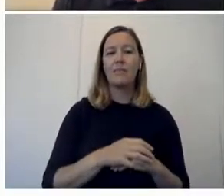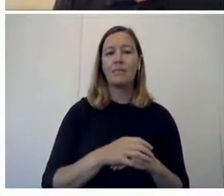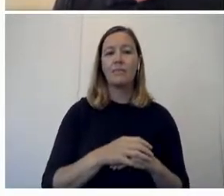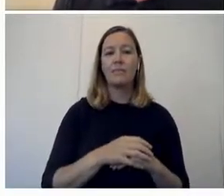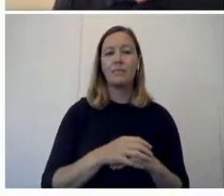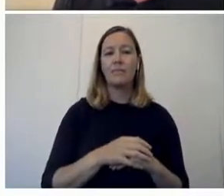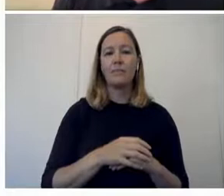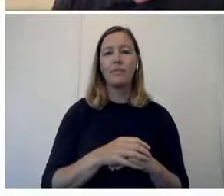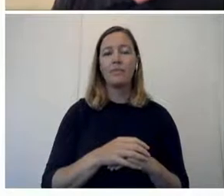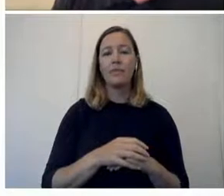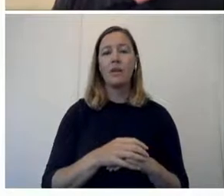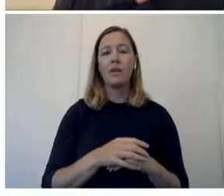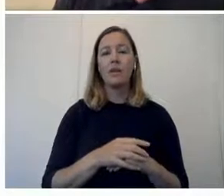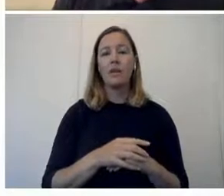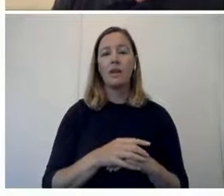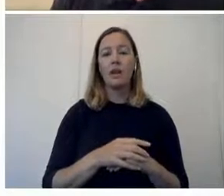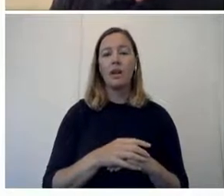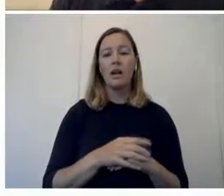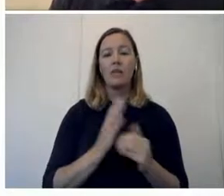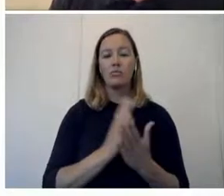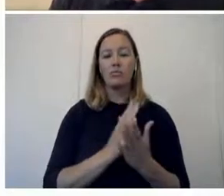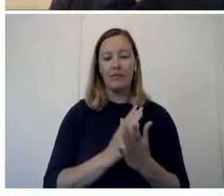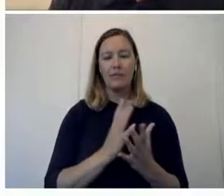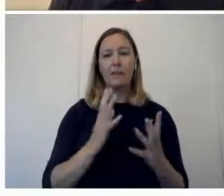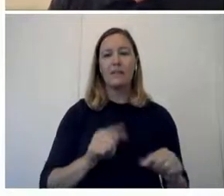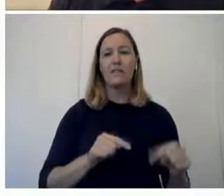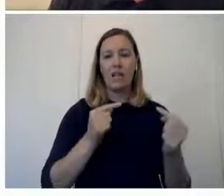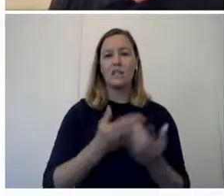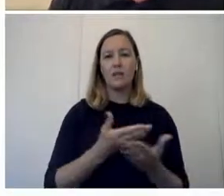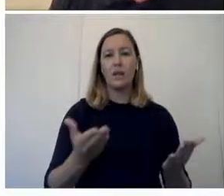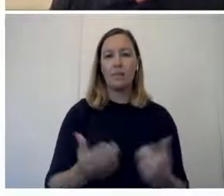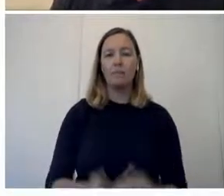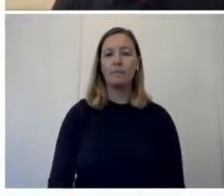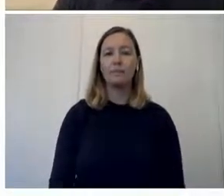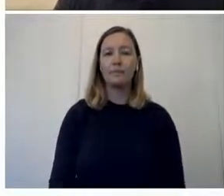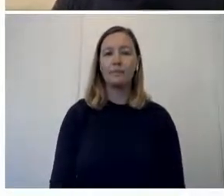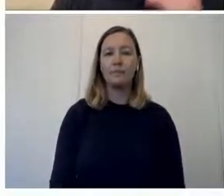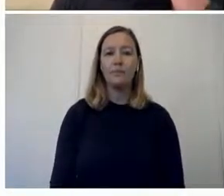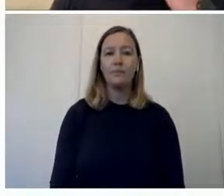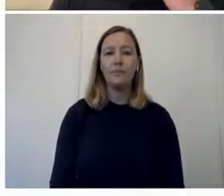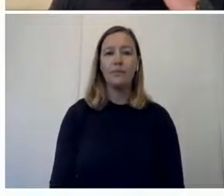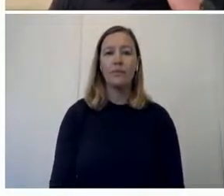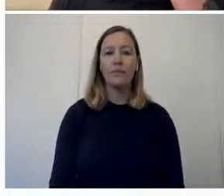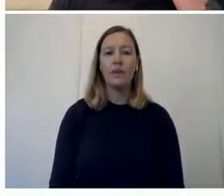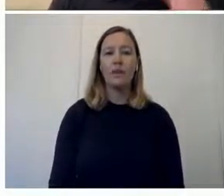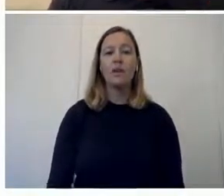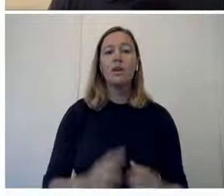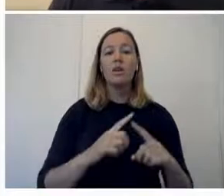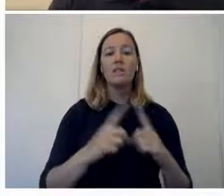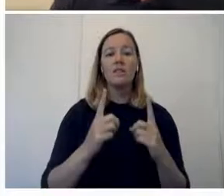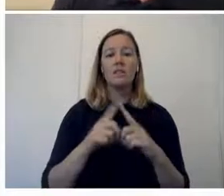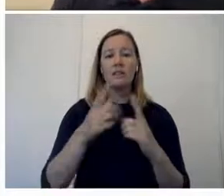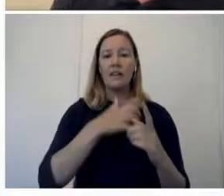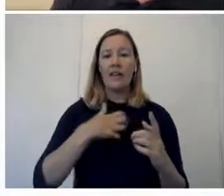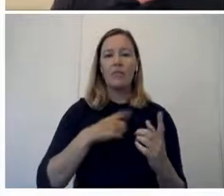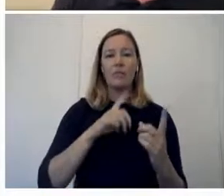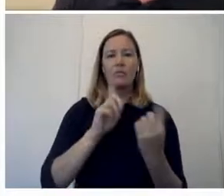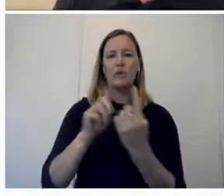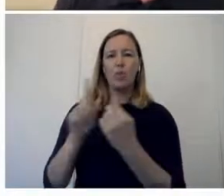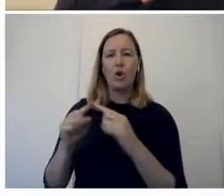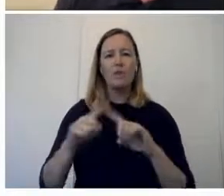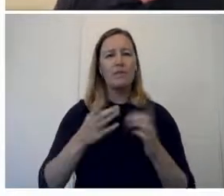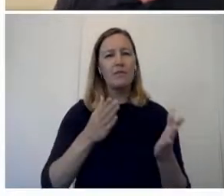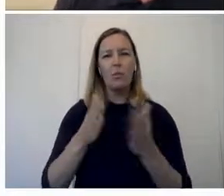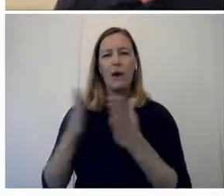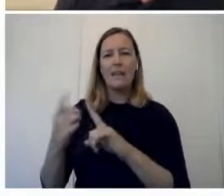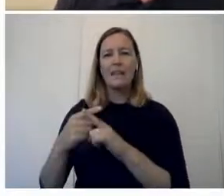know, challenged their kind of the way they make their living. We've seen different responses from government and from funders and so on, and that's